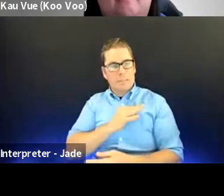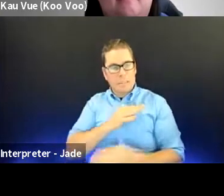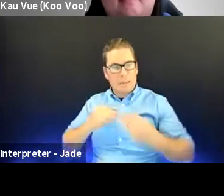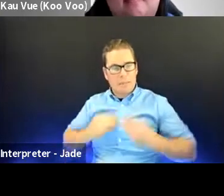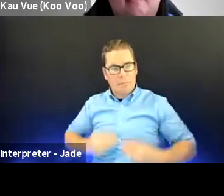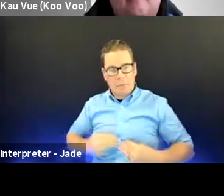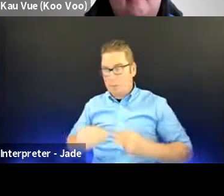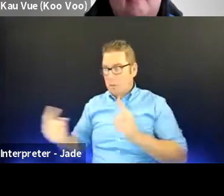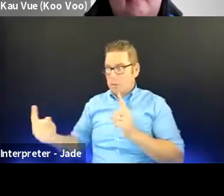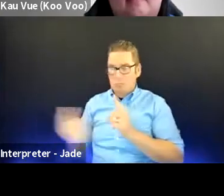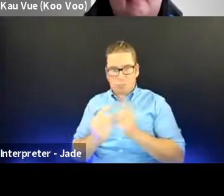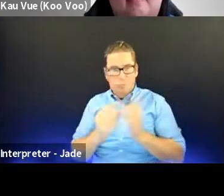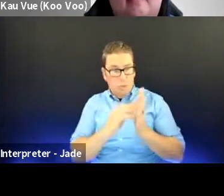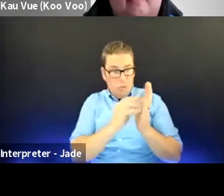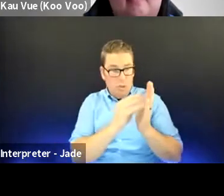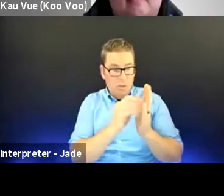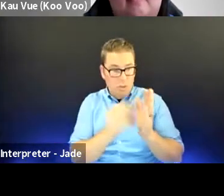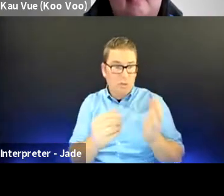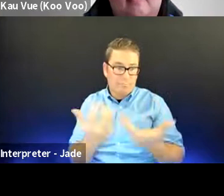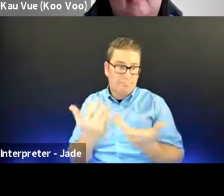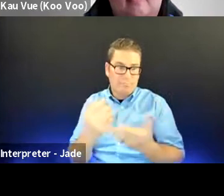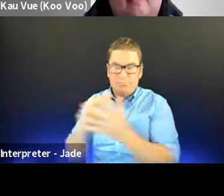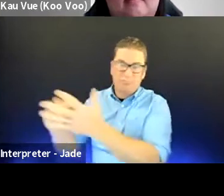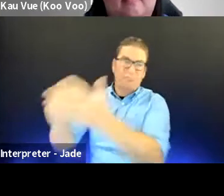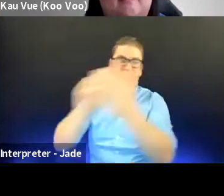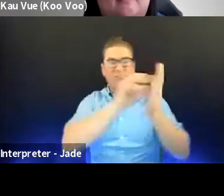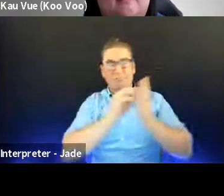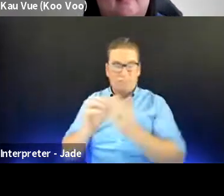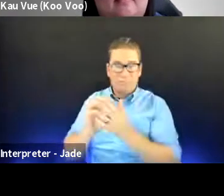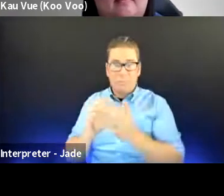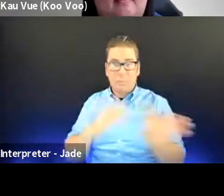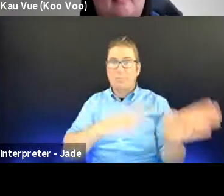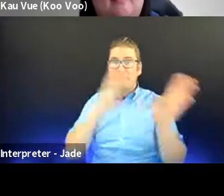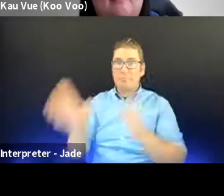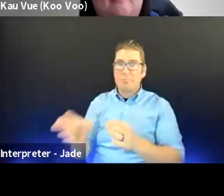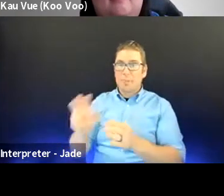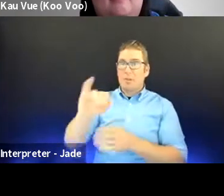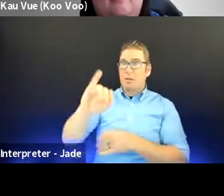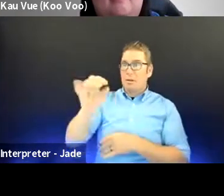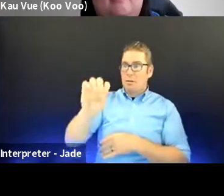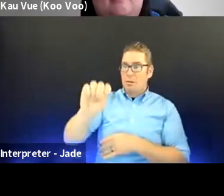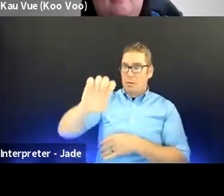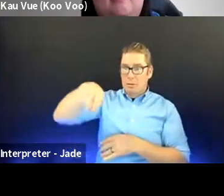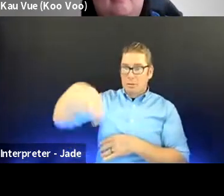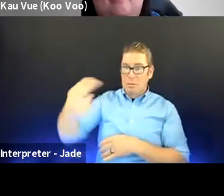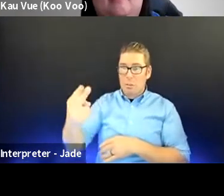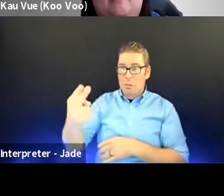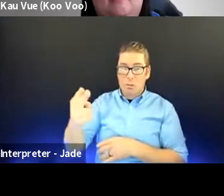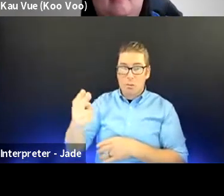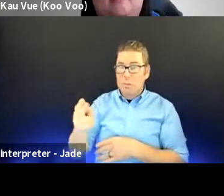Joseph, so can you share with us your journey in the State Center Community College District and how it has shaped you to be where you are